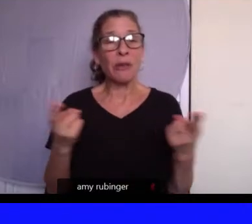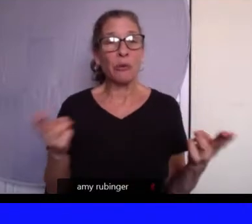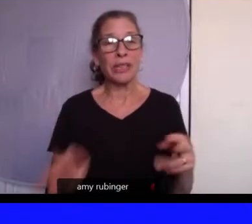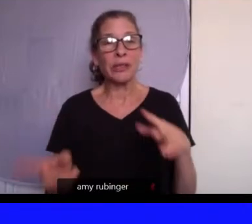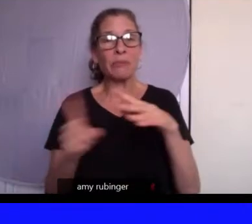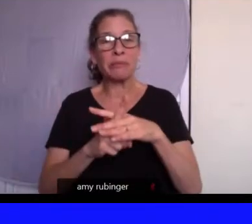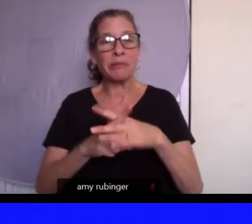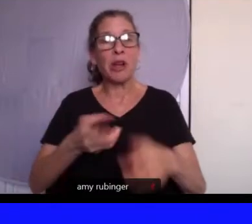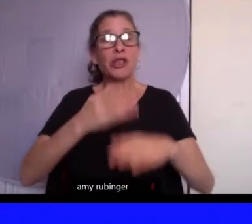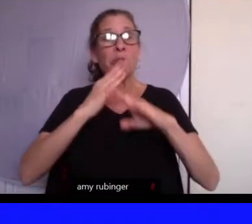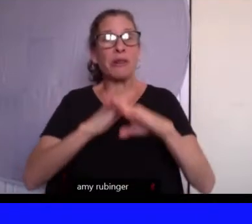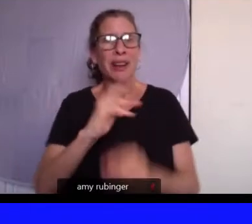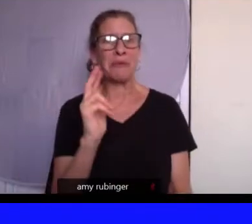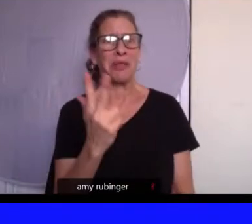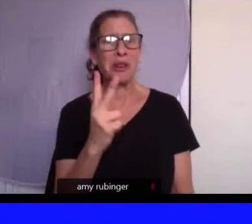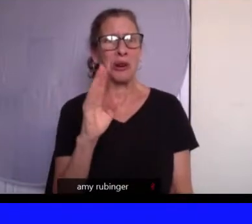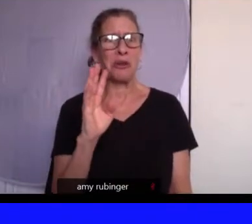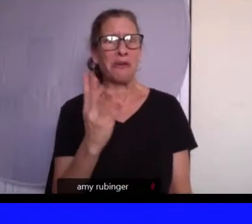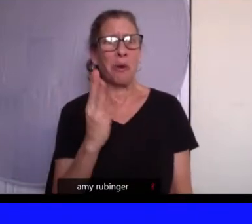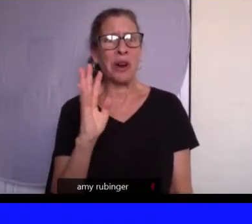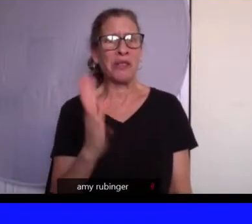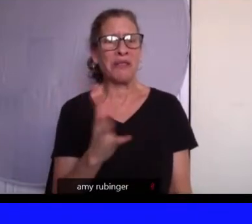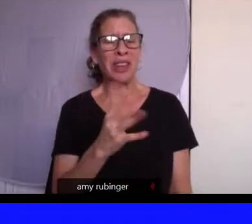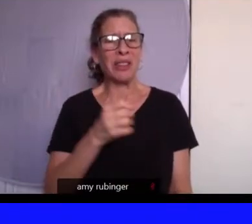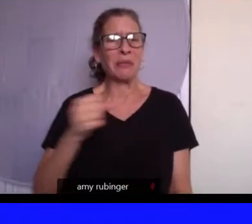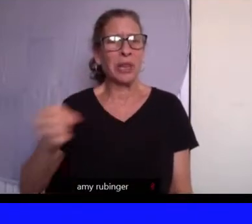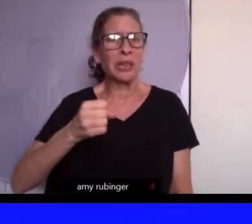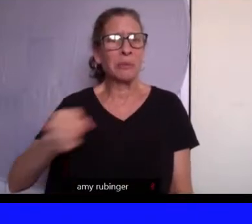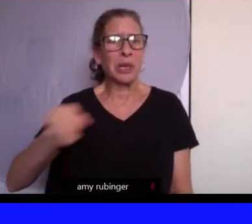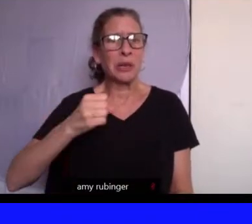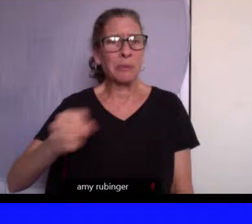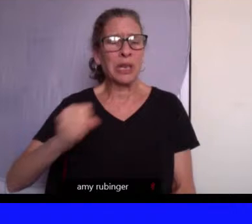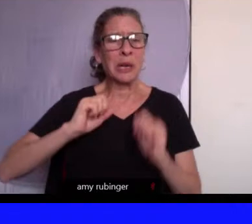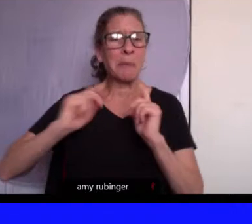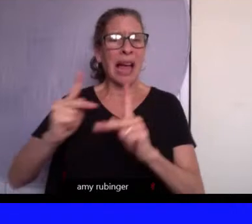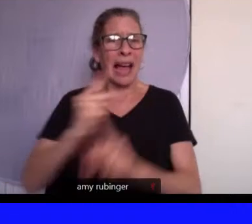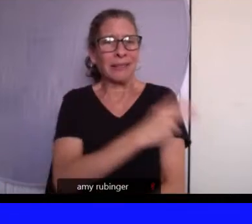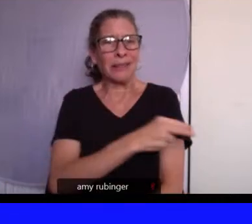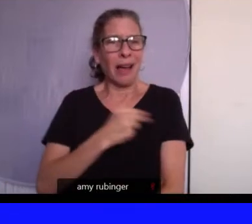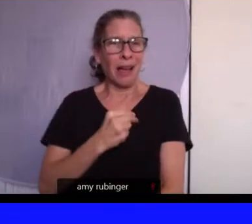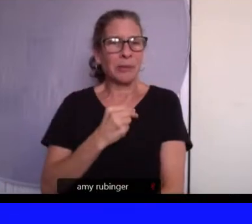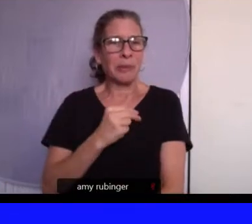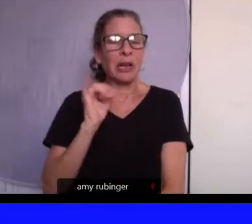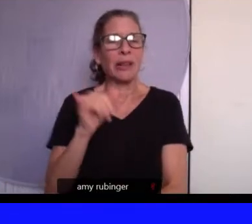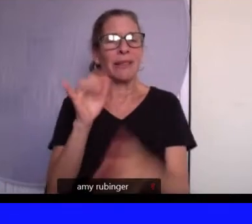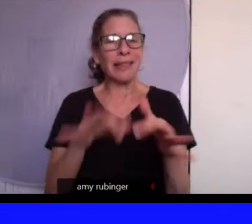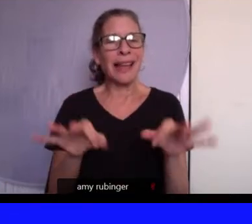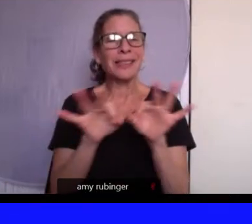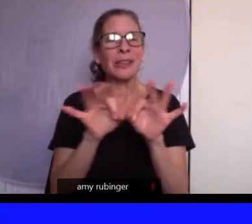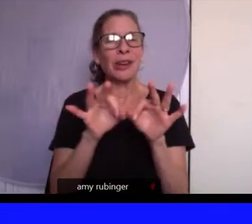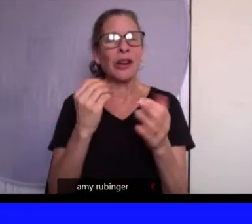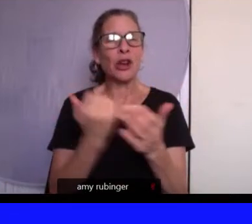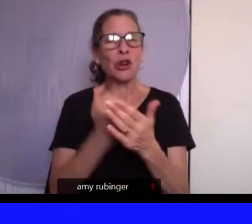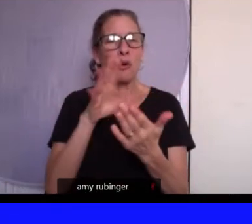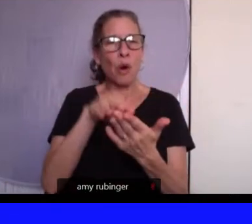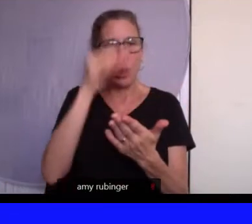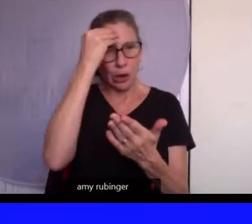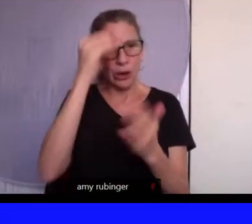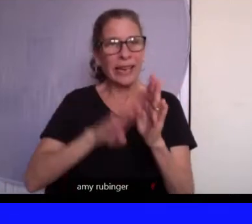that's relating to the total number of members, beneficiaries that are aligned or